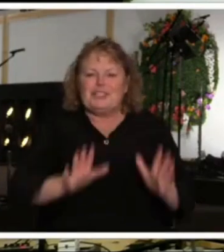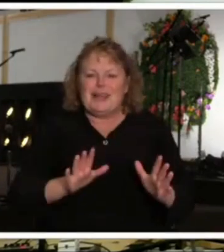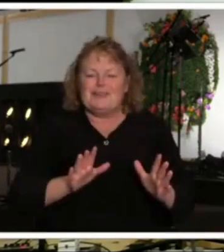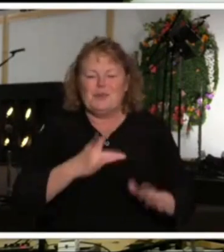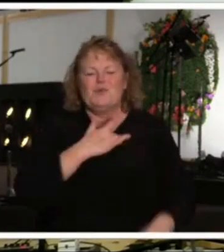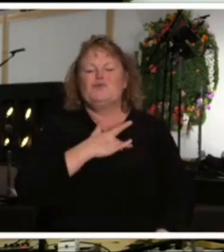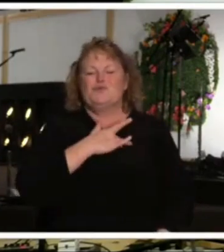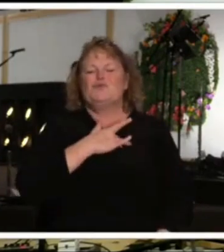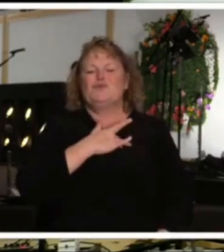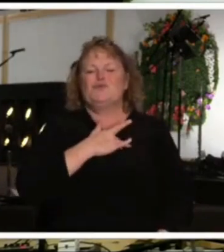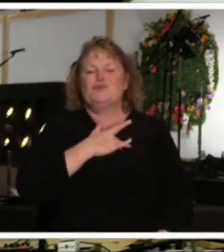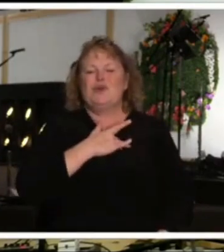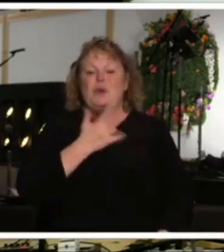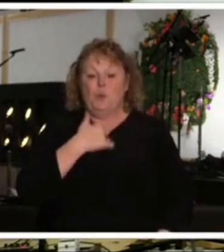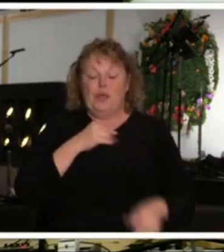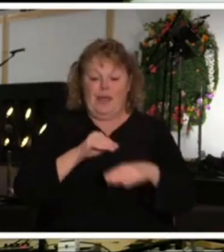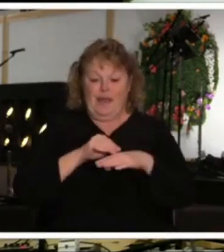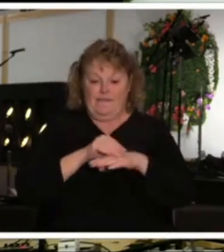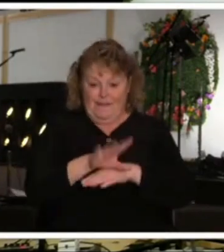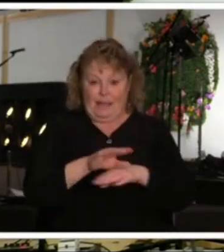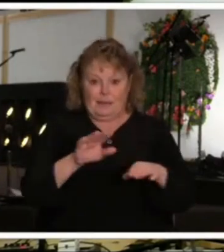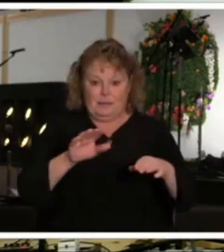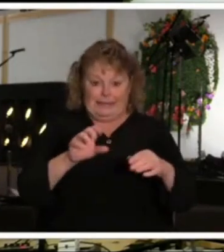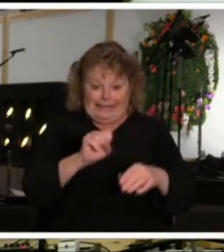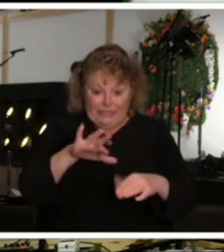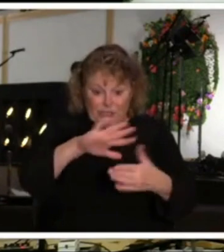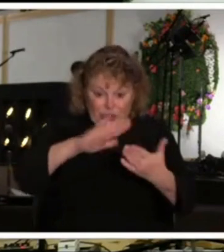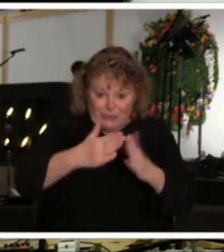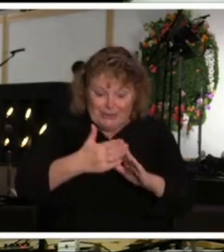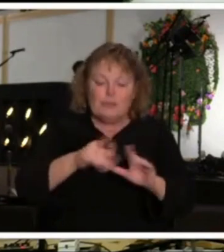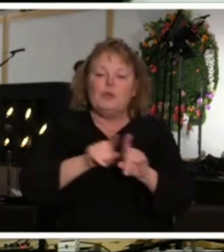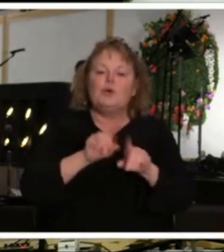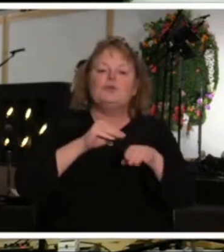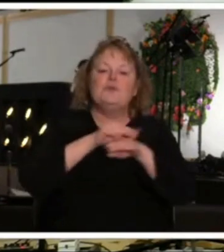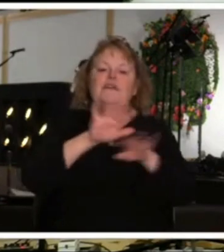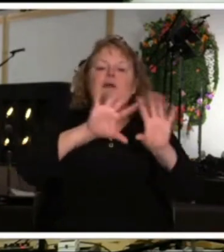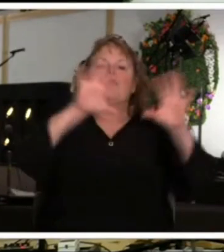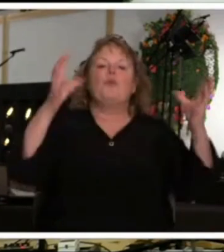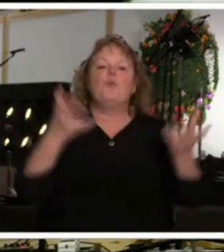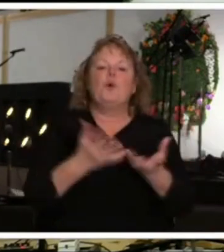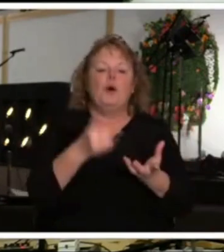not only do we touch our city, we touch the world through these students.